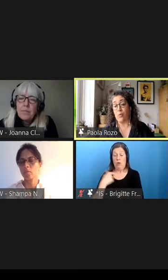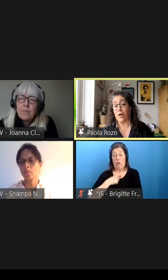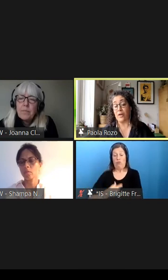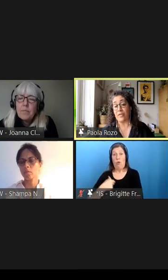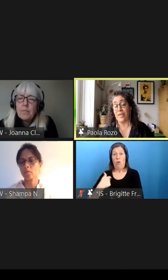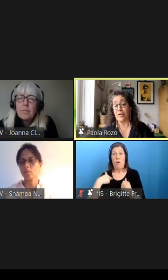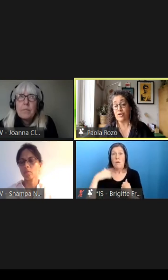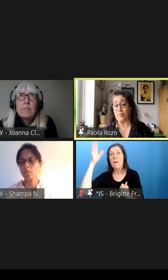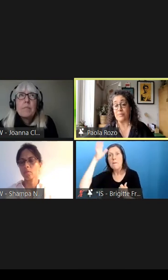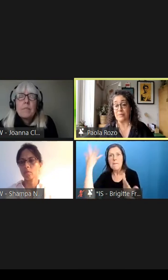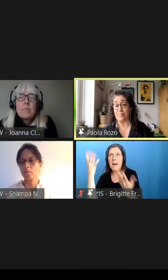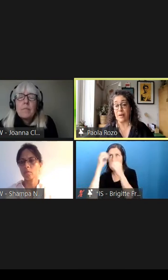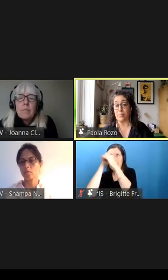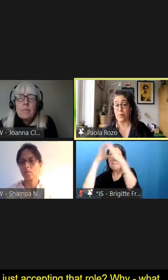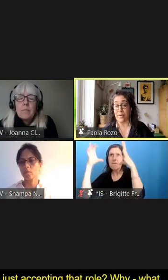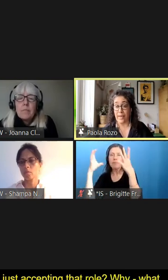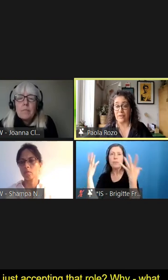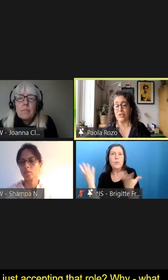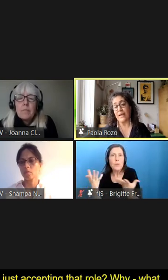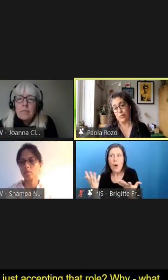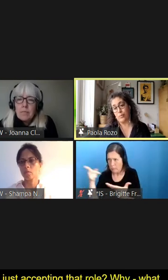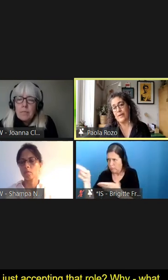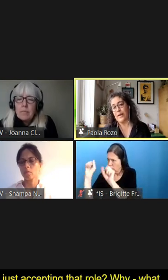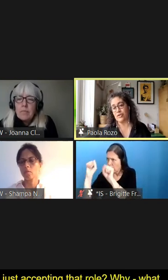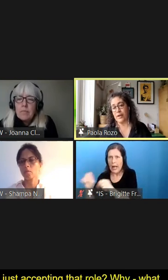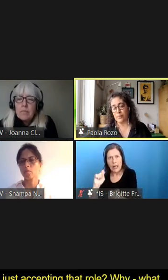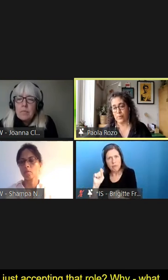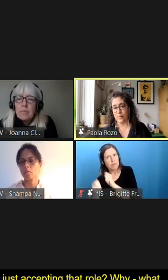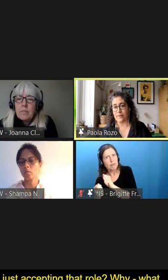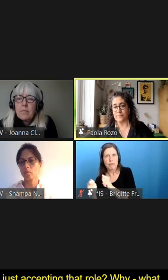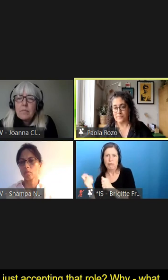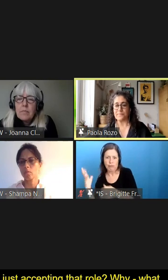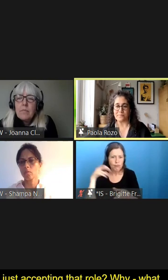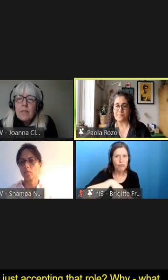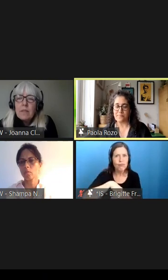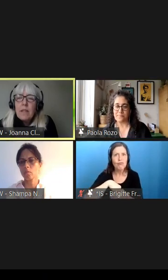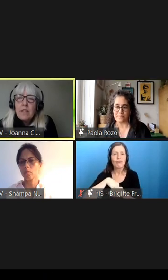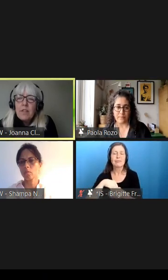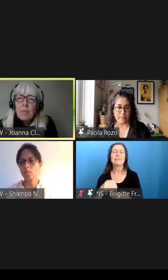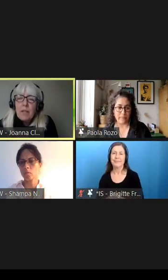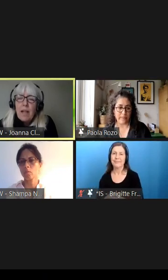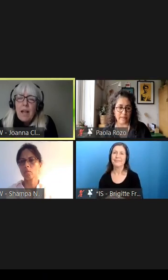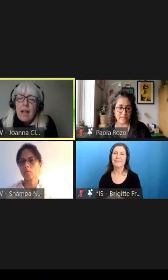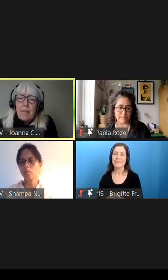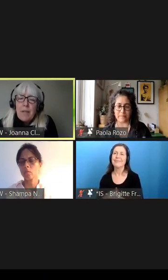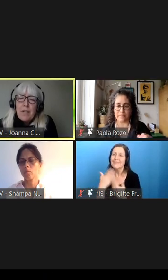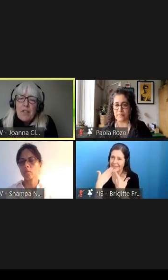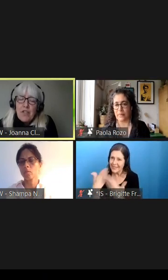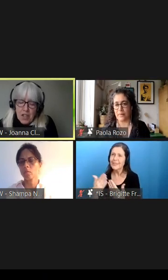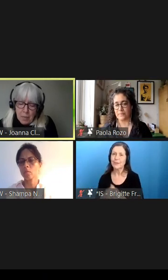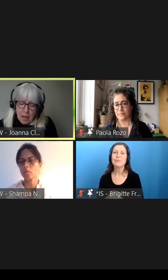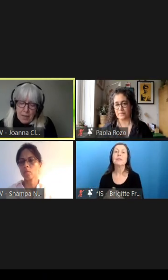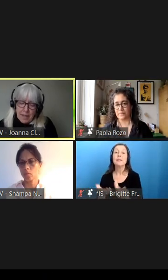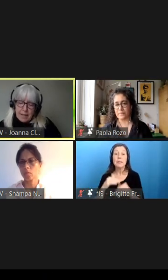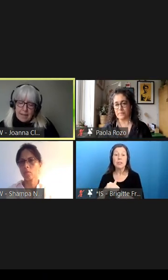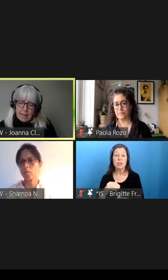or what are their dreams in becoming more engaged, would be a starting point. Thank you, Paula. And maybe